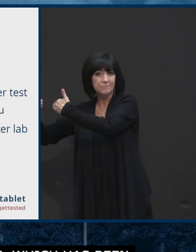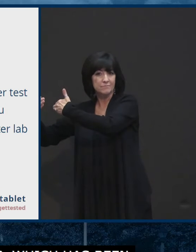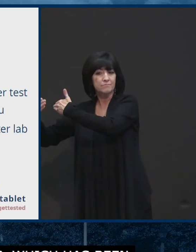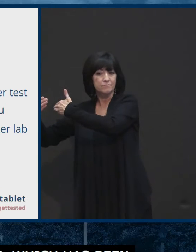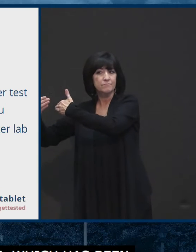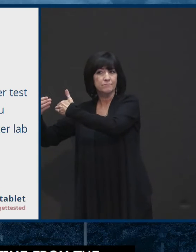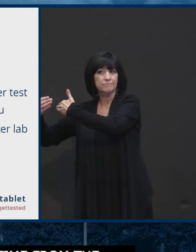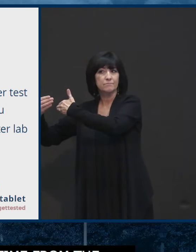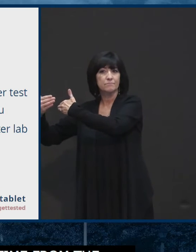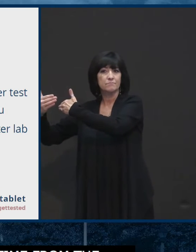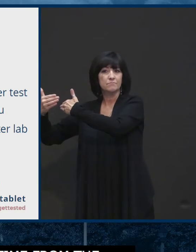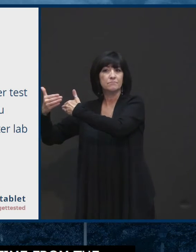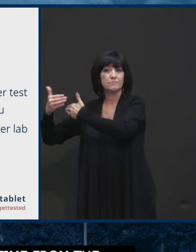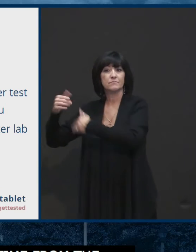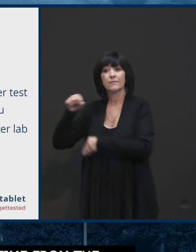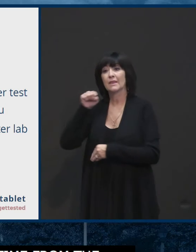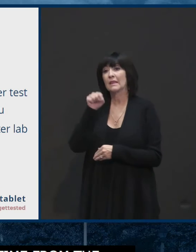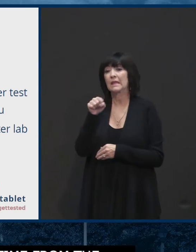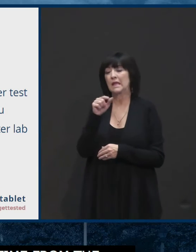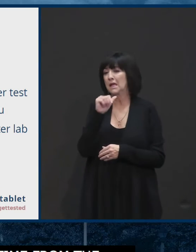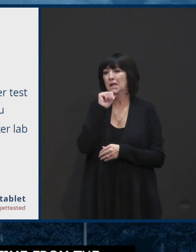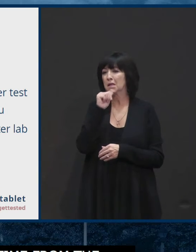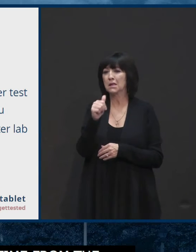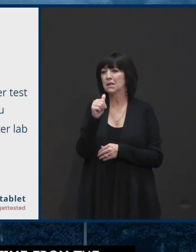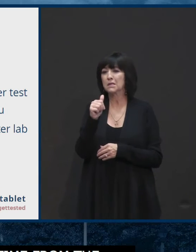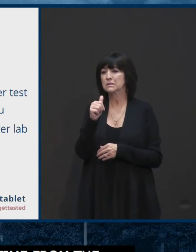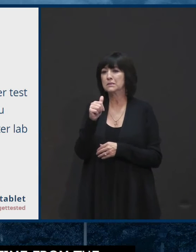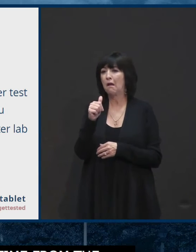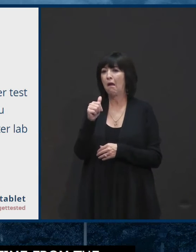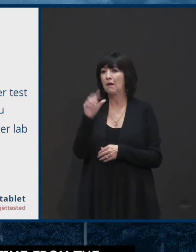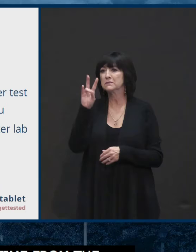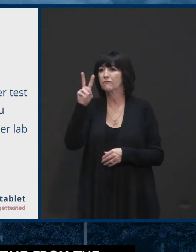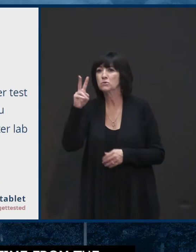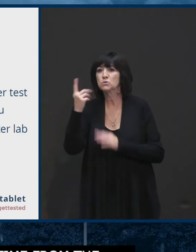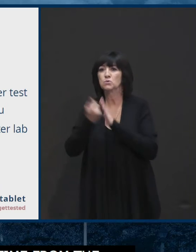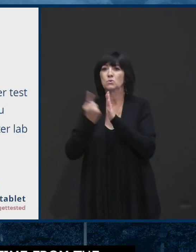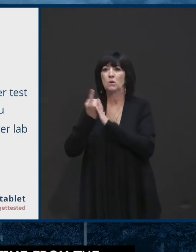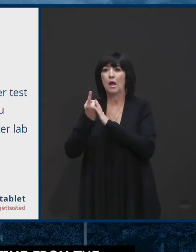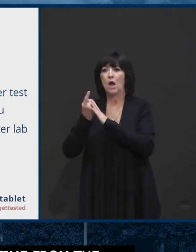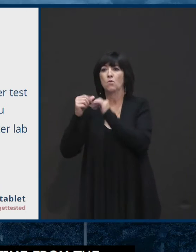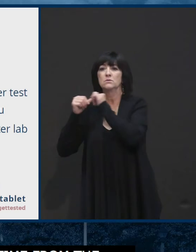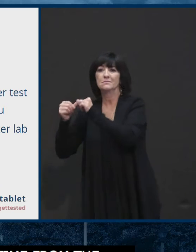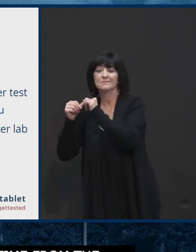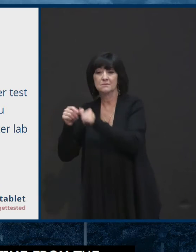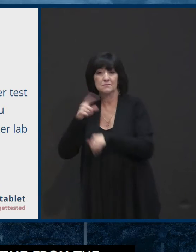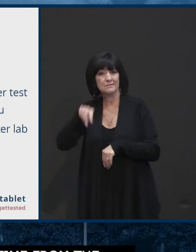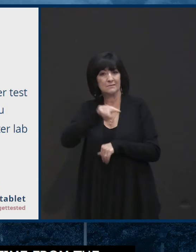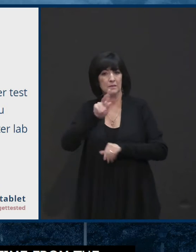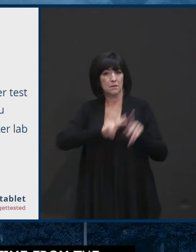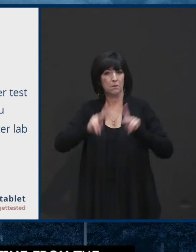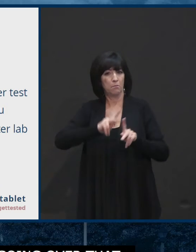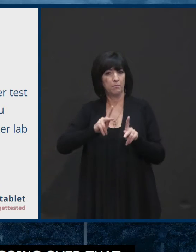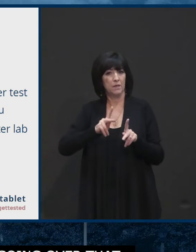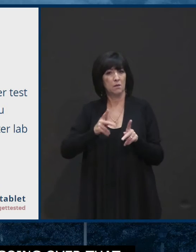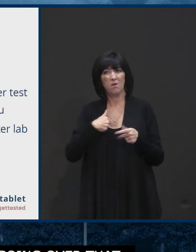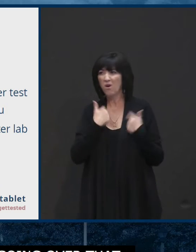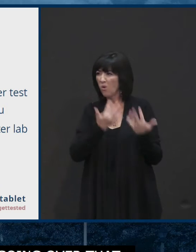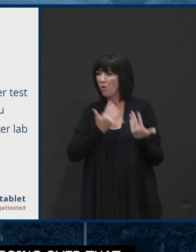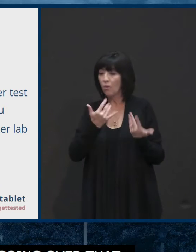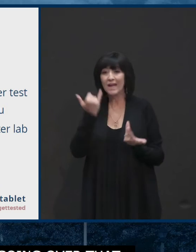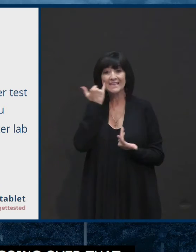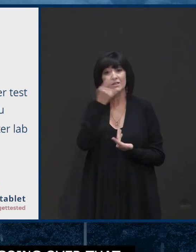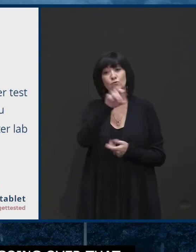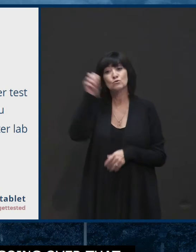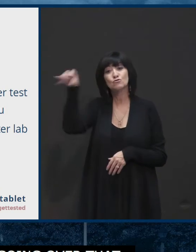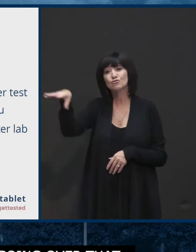not going over that 48-hour period, but we also have to make sure people understand, UPS boxes might not get picked up on a Sunday. So if you drop it off Sunday